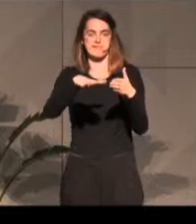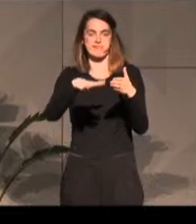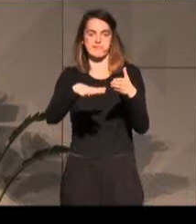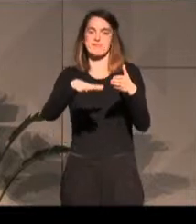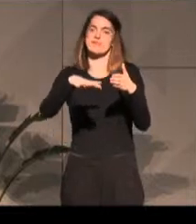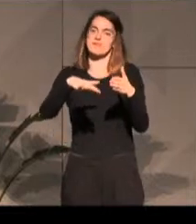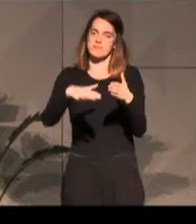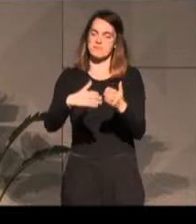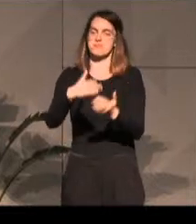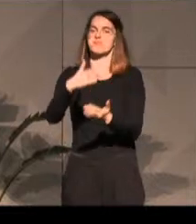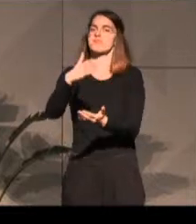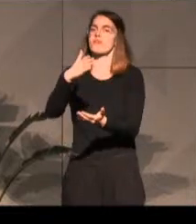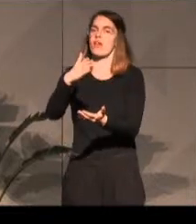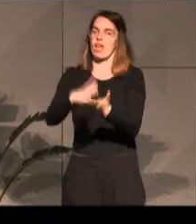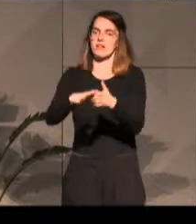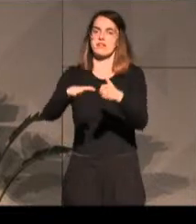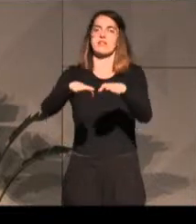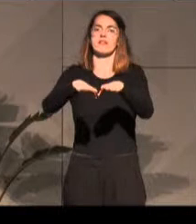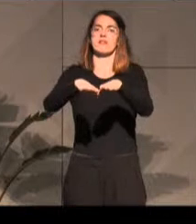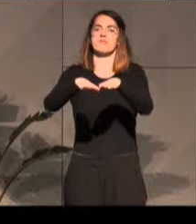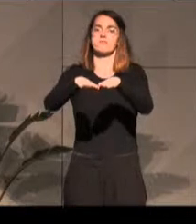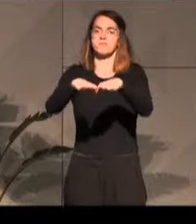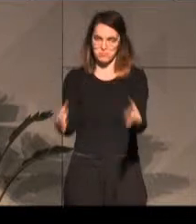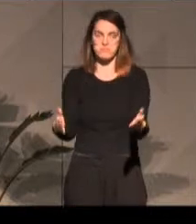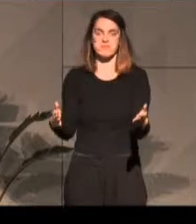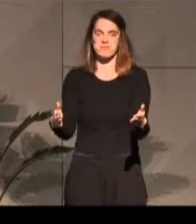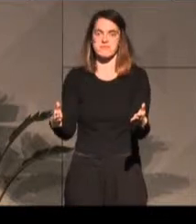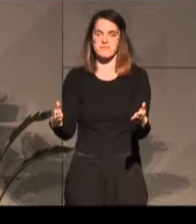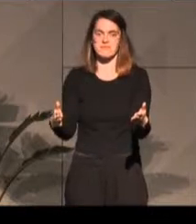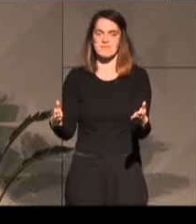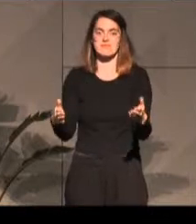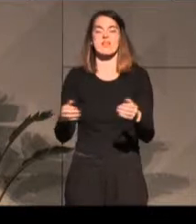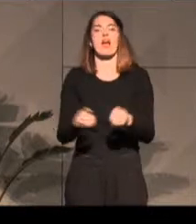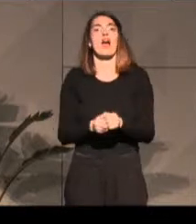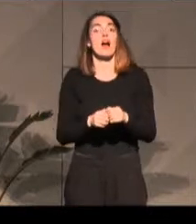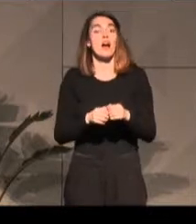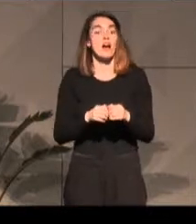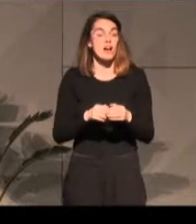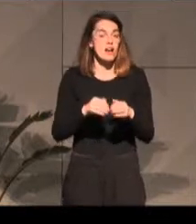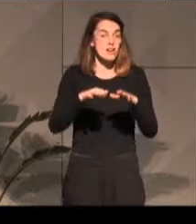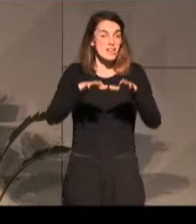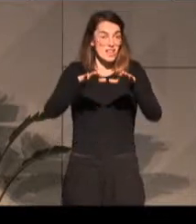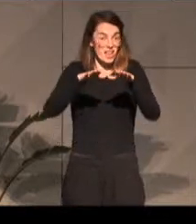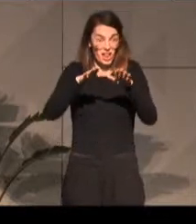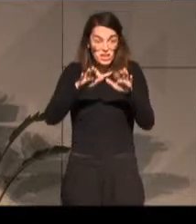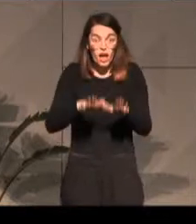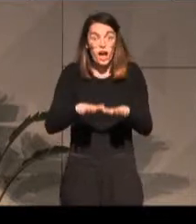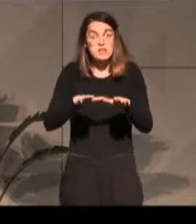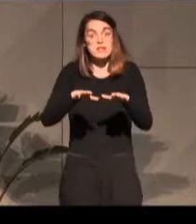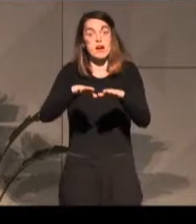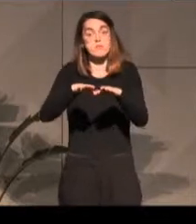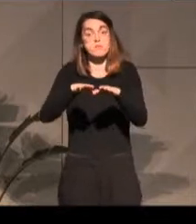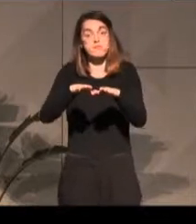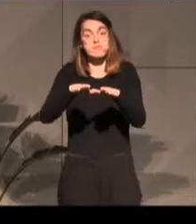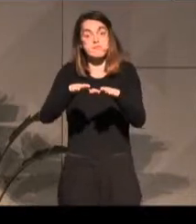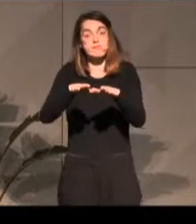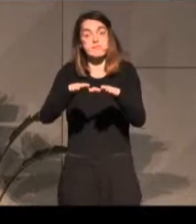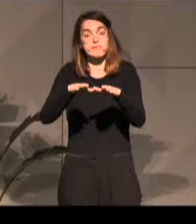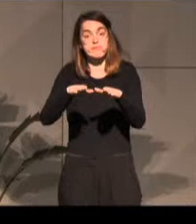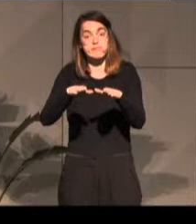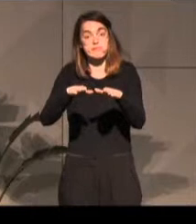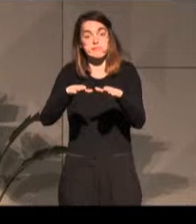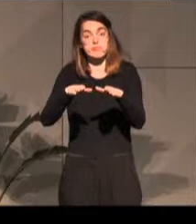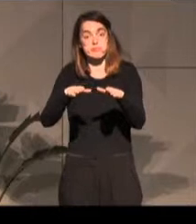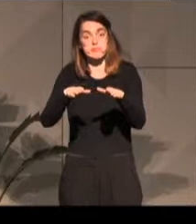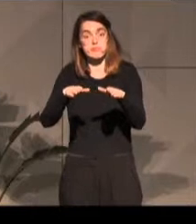And when it arrived in the open ocean, it broke. They don't break slowly, the ice